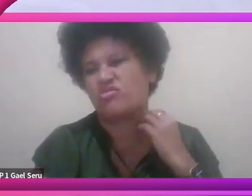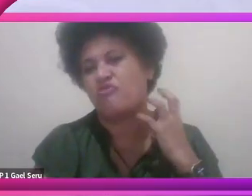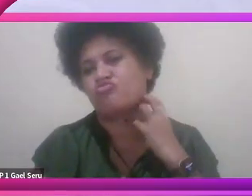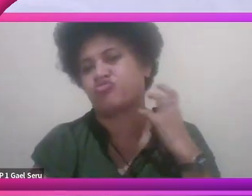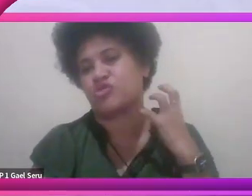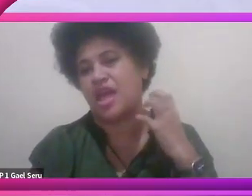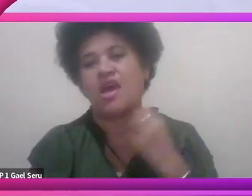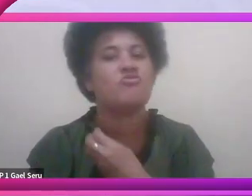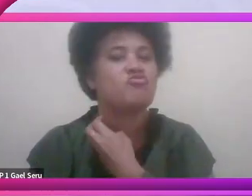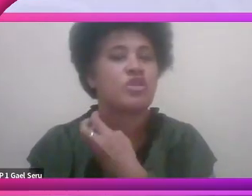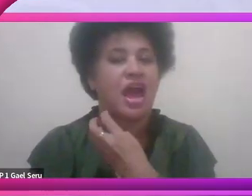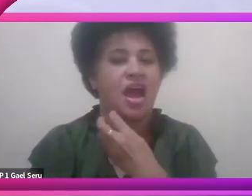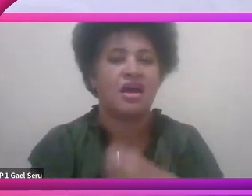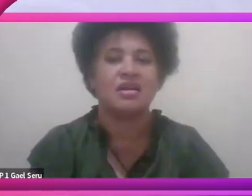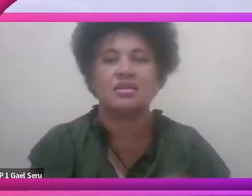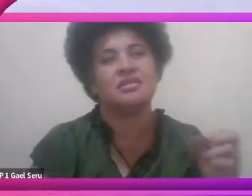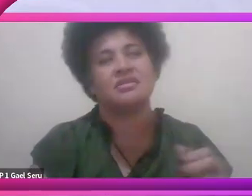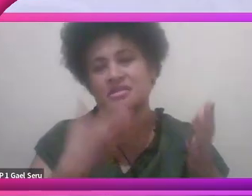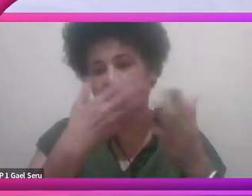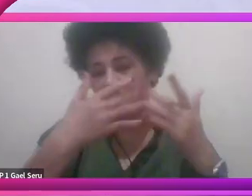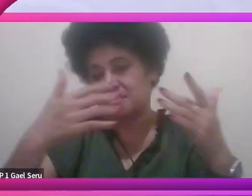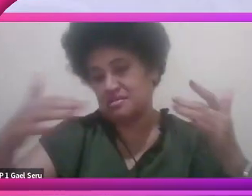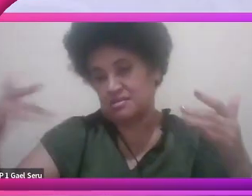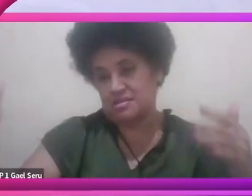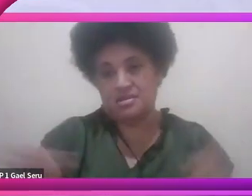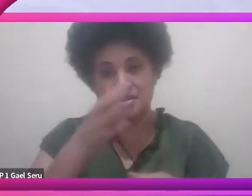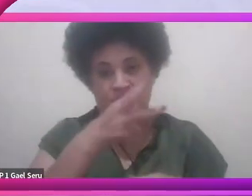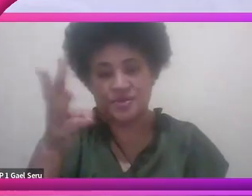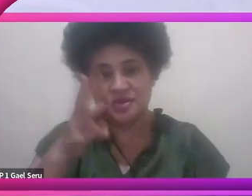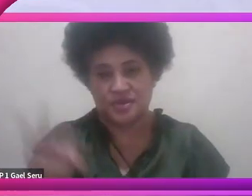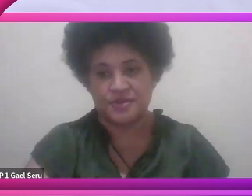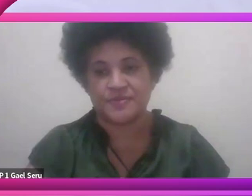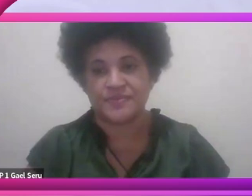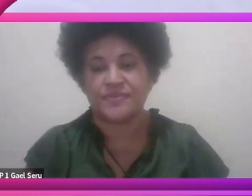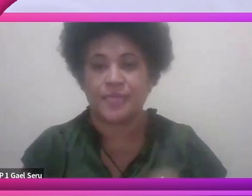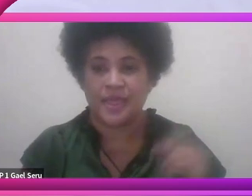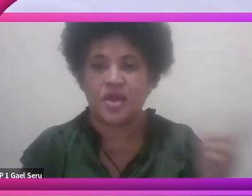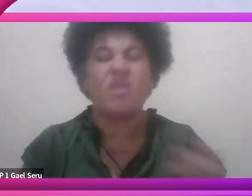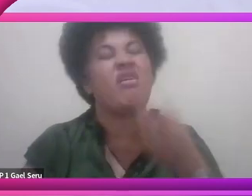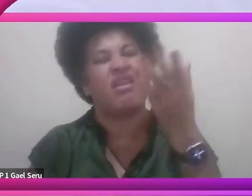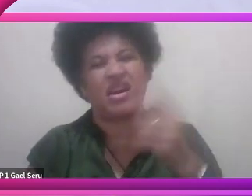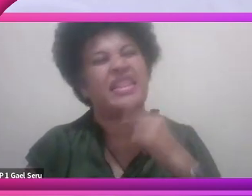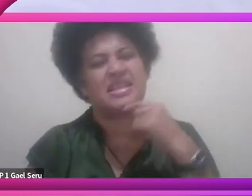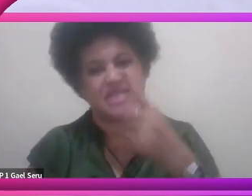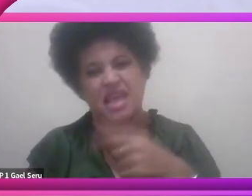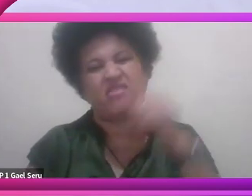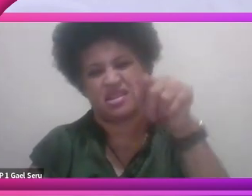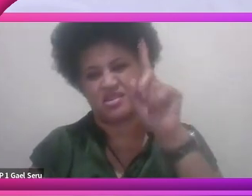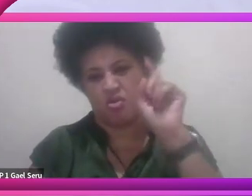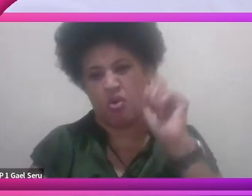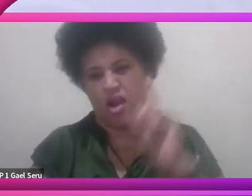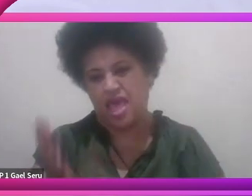medical term called lymphogranulomatous because they saw the lymph node enlarged. Okay, LAV. But later on, they found